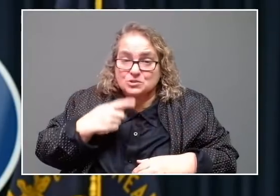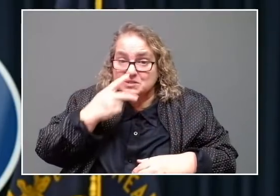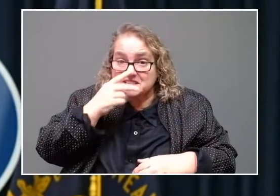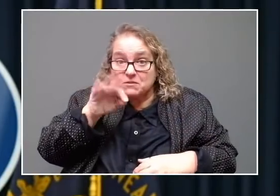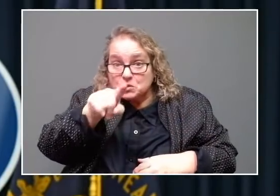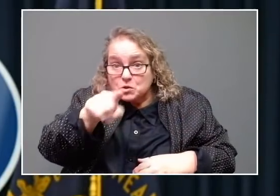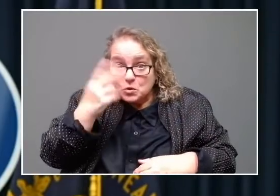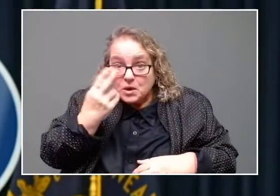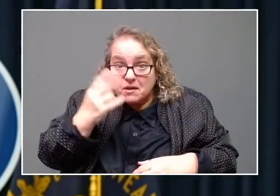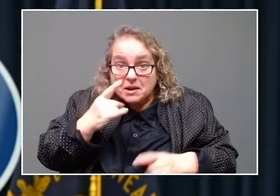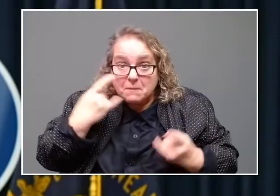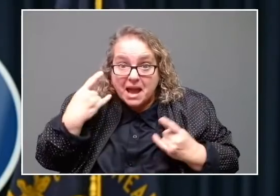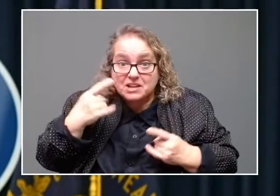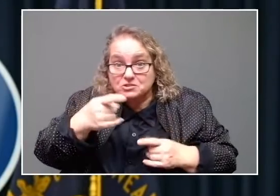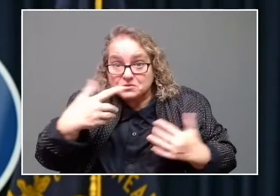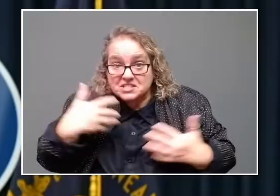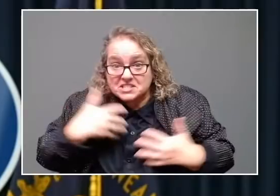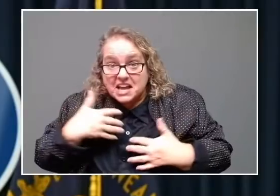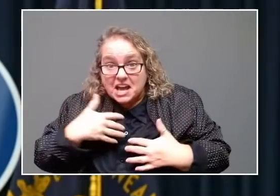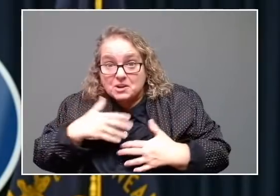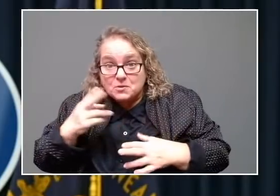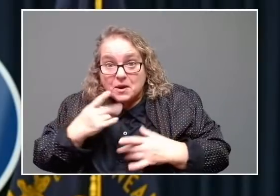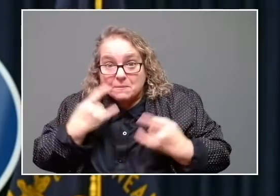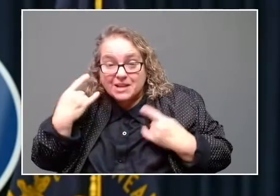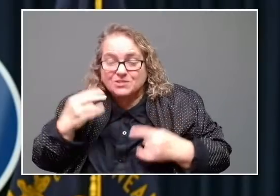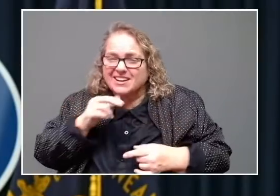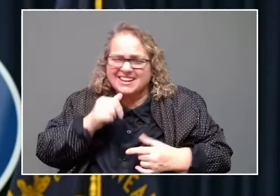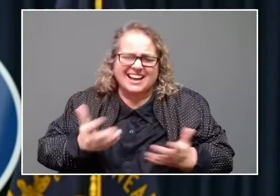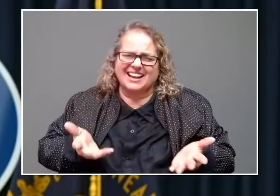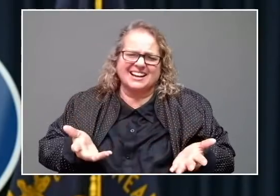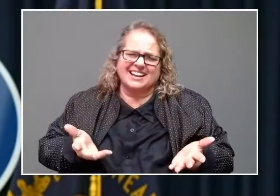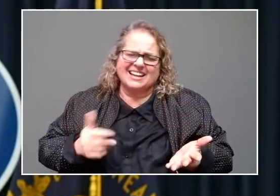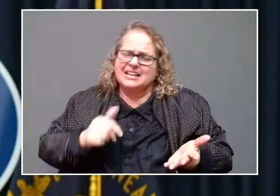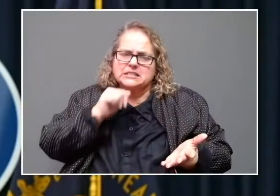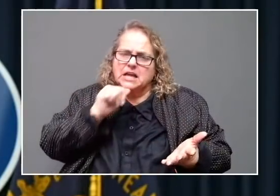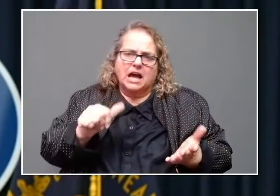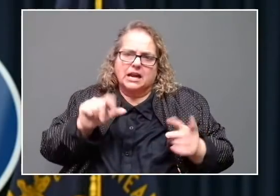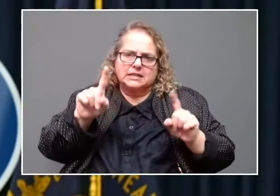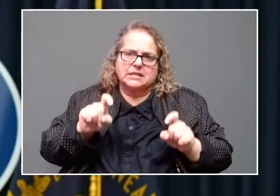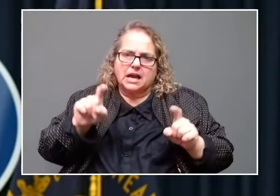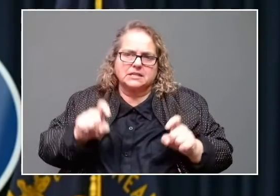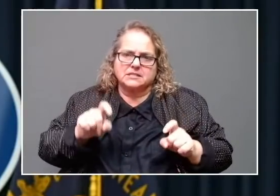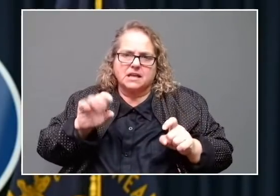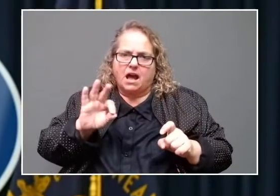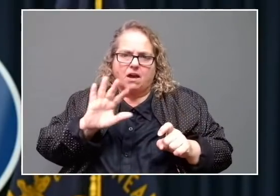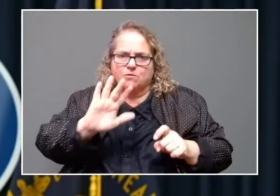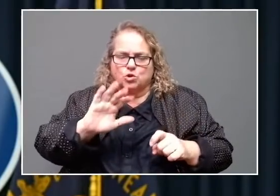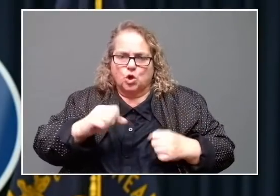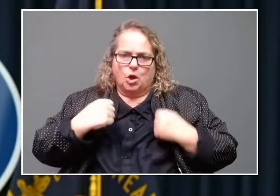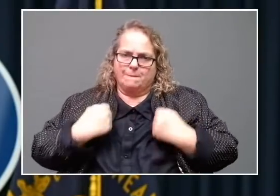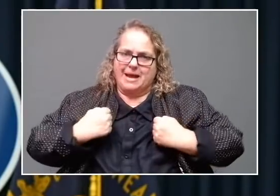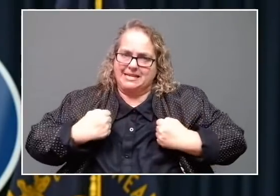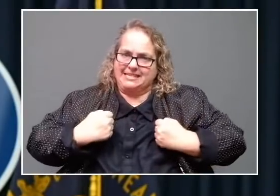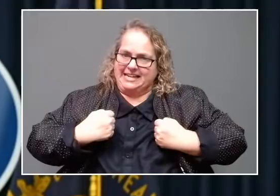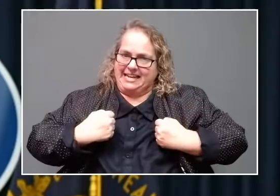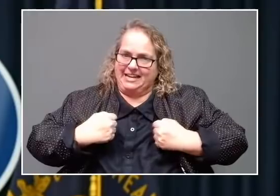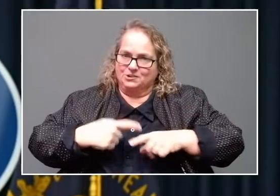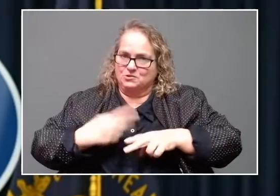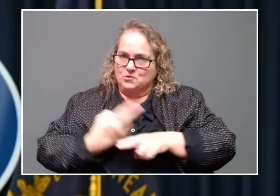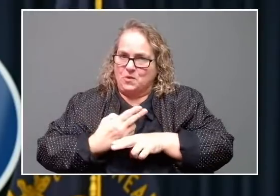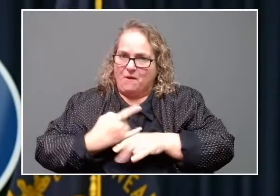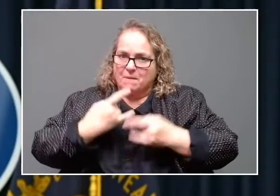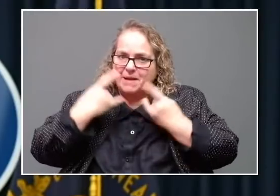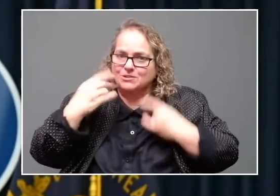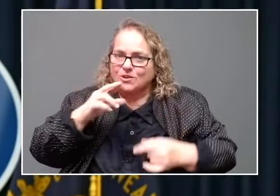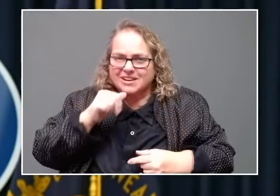how scared or not scared that we are. This isn't some test of masculinity. I mean, it is a virus. Wear